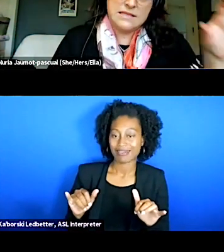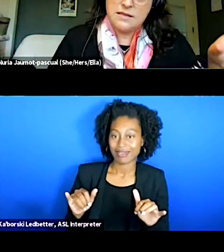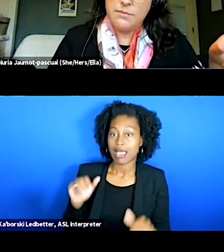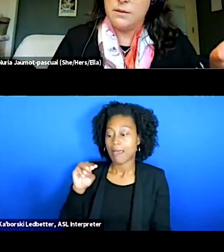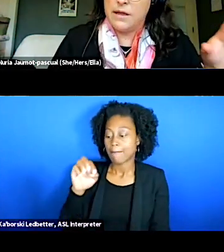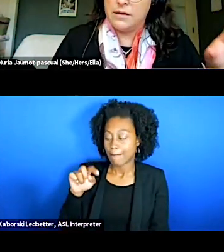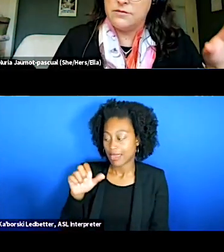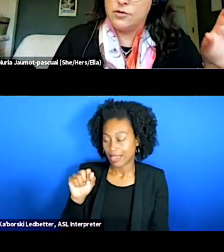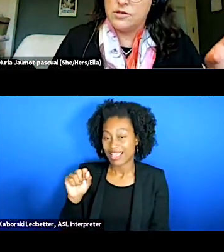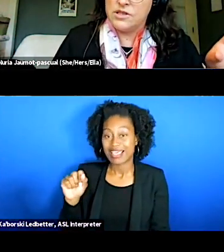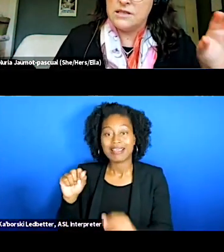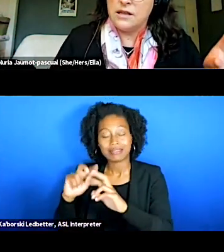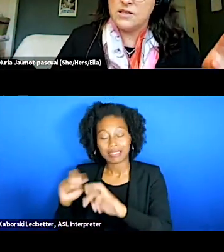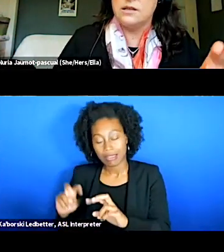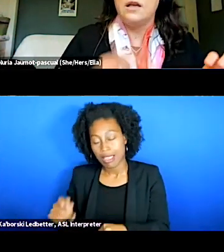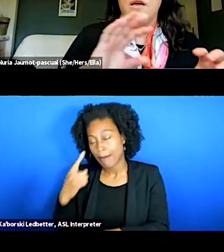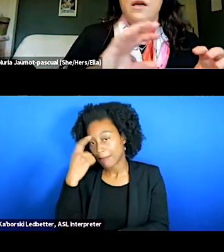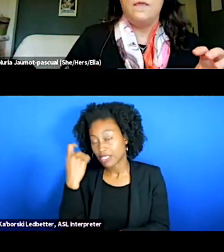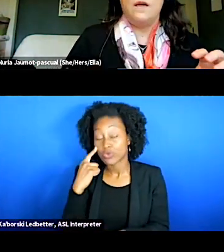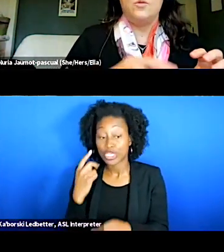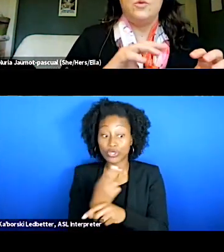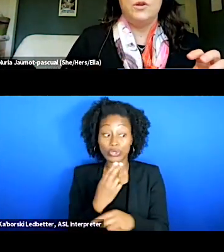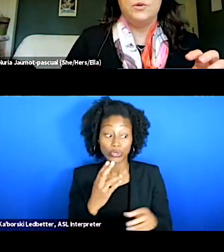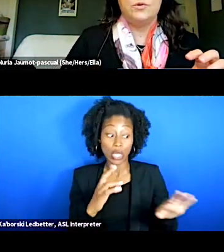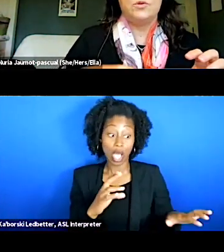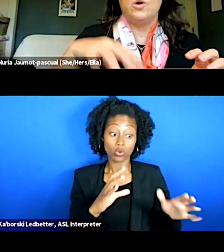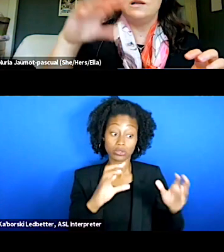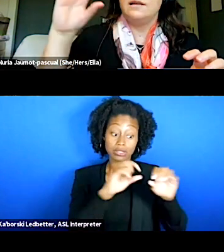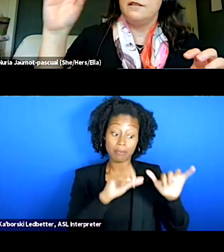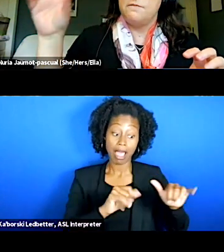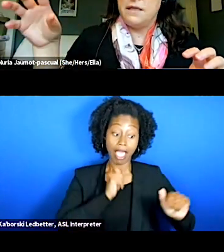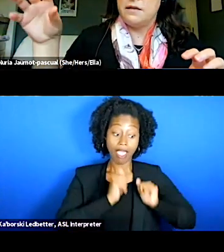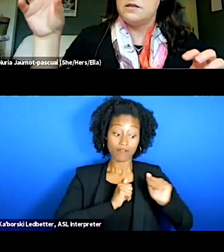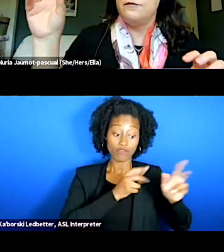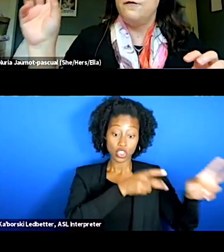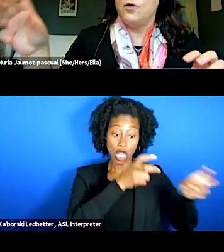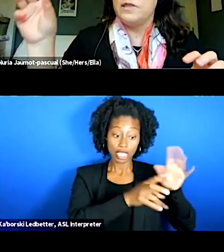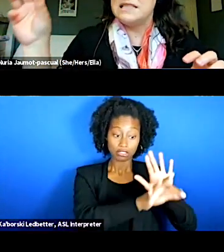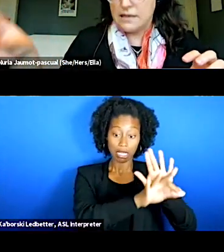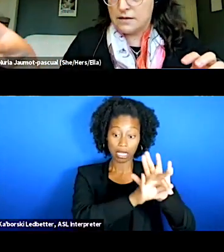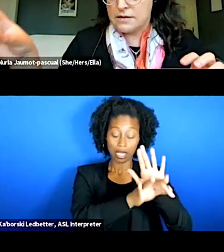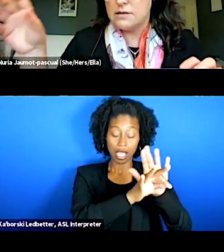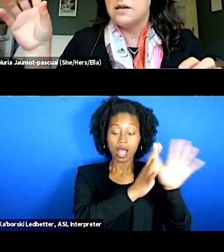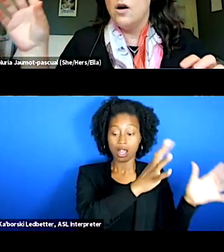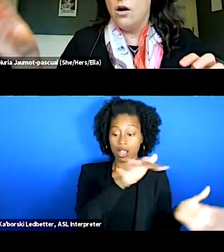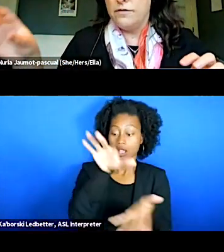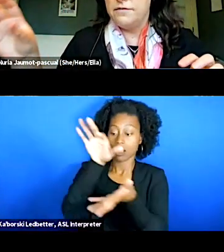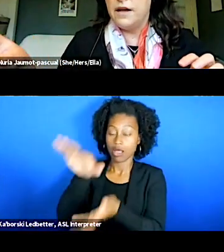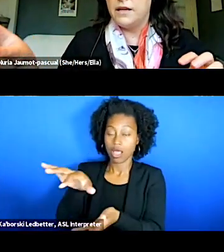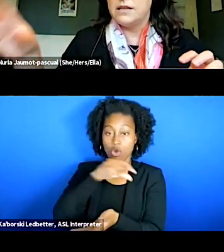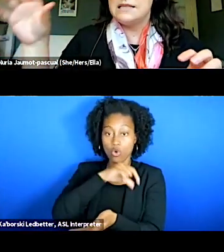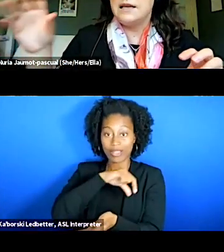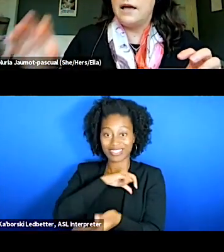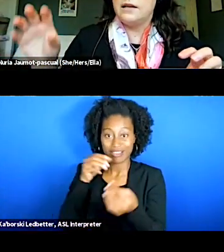use systematic methods for the search and selection, and then we use qualitative methods for the synthesis of